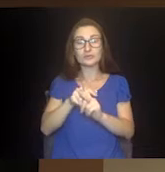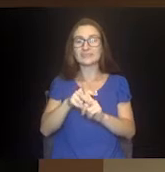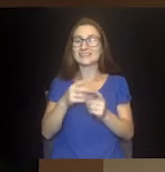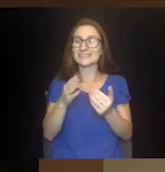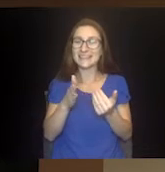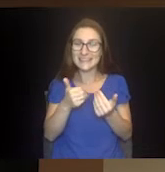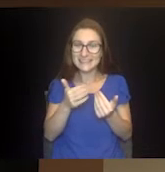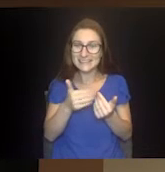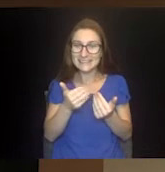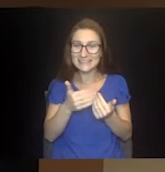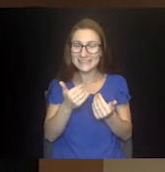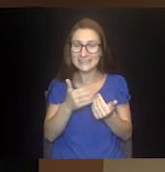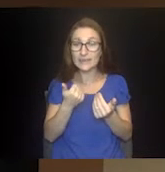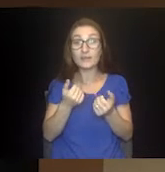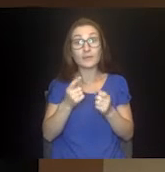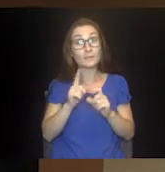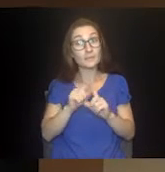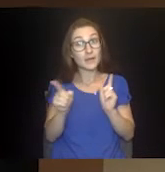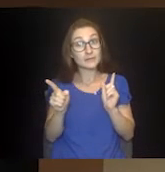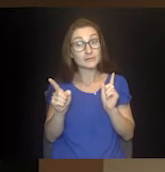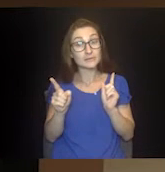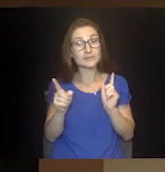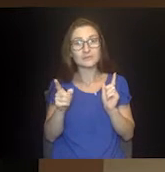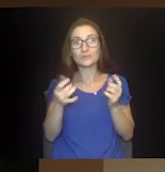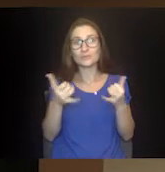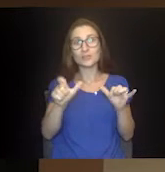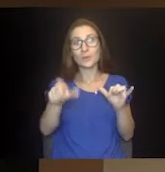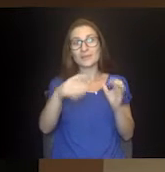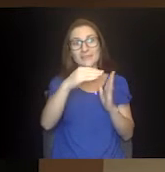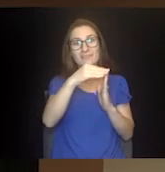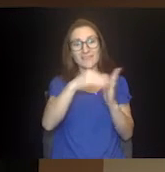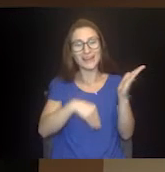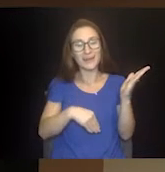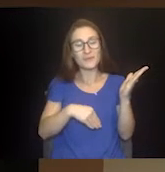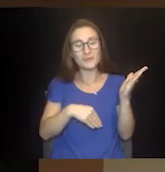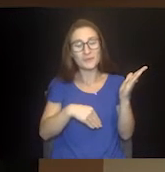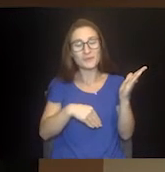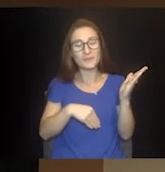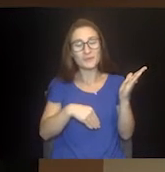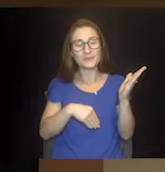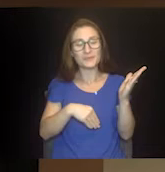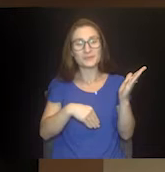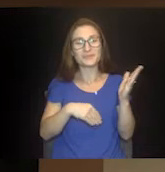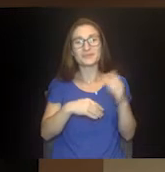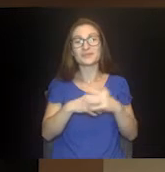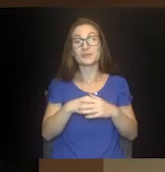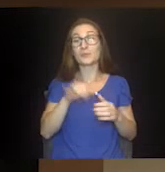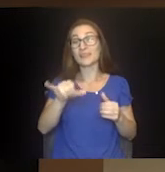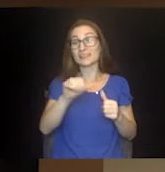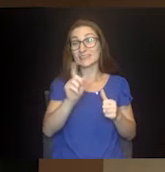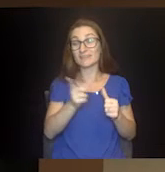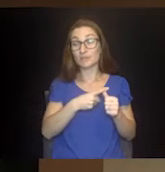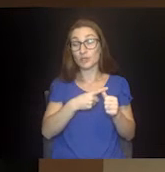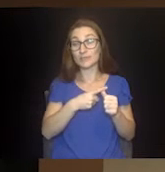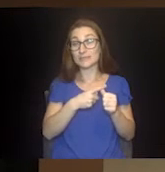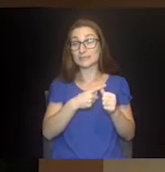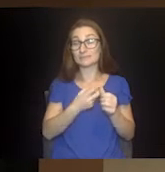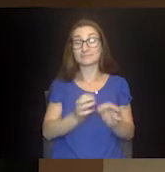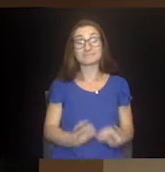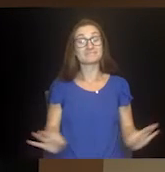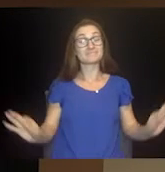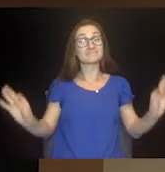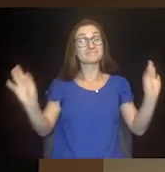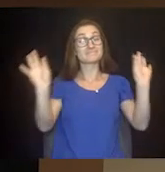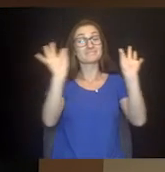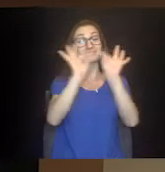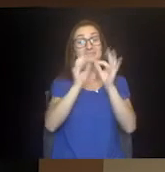is really easy, but you still have to fill it out. So